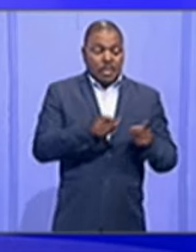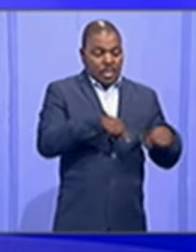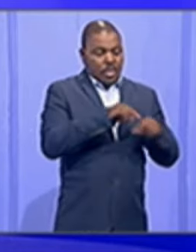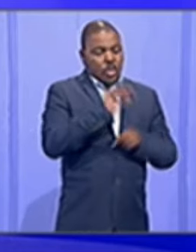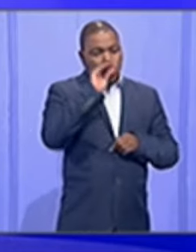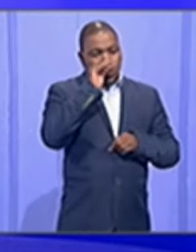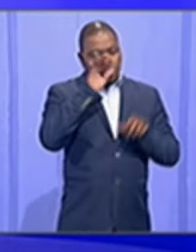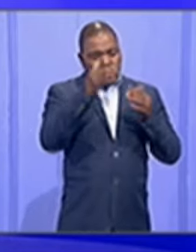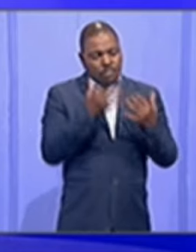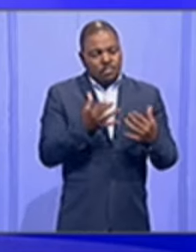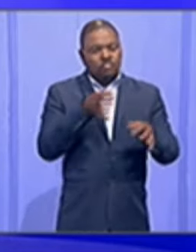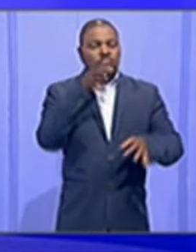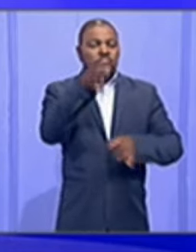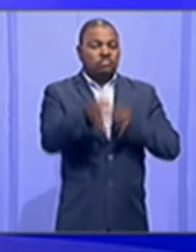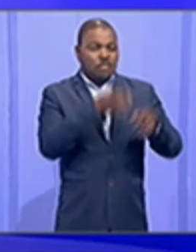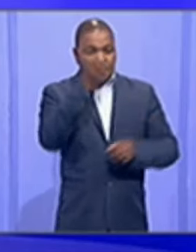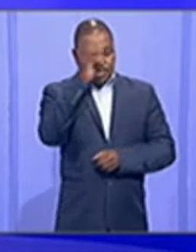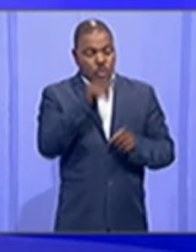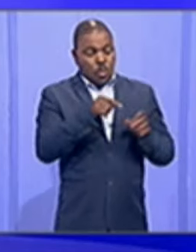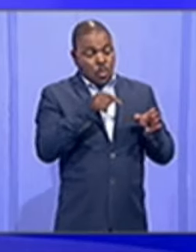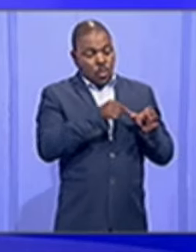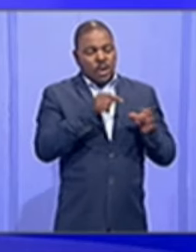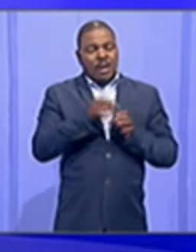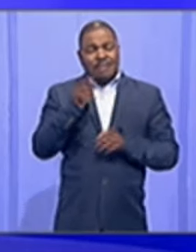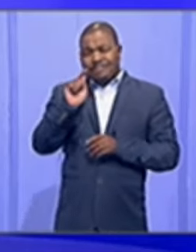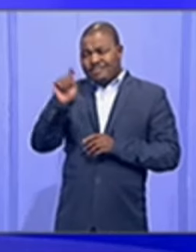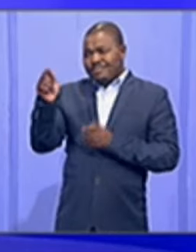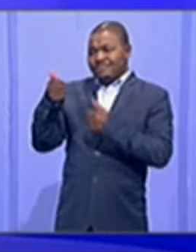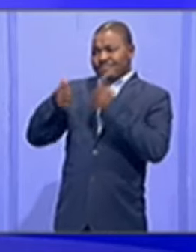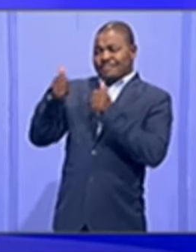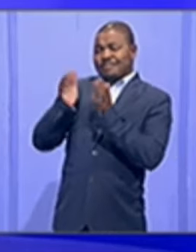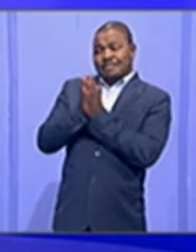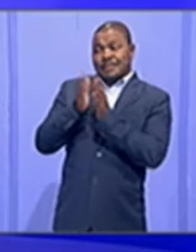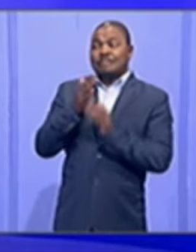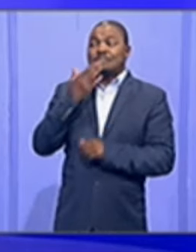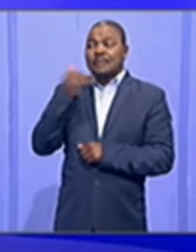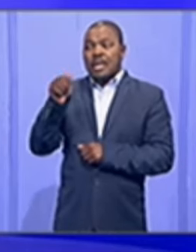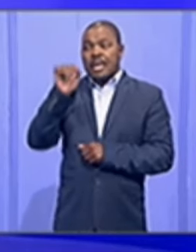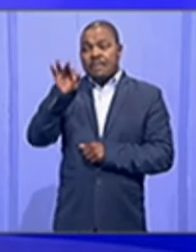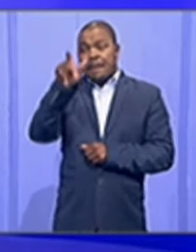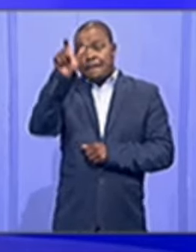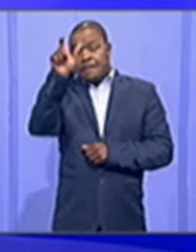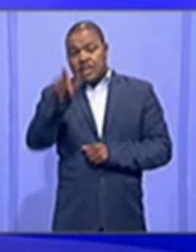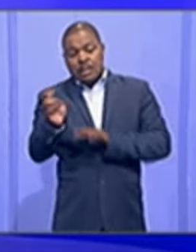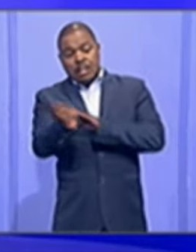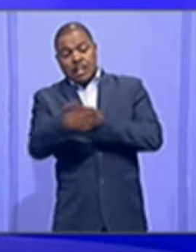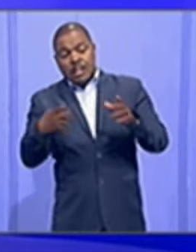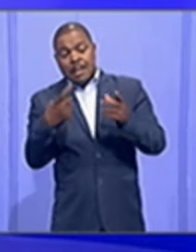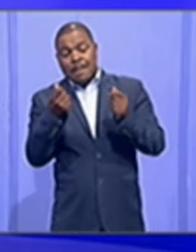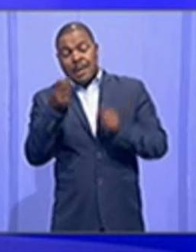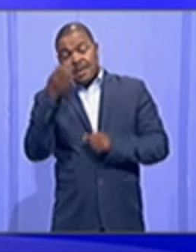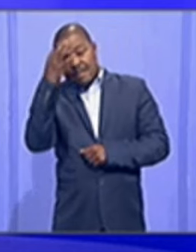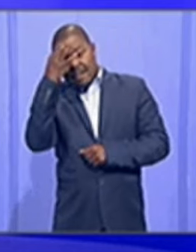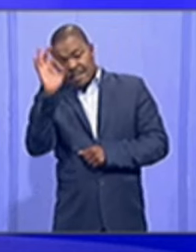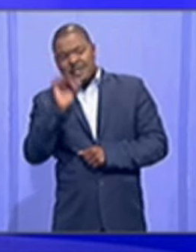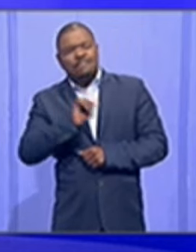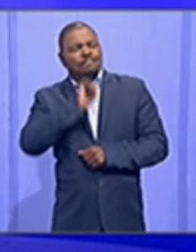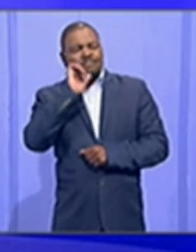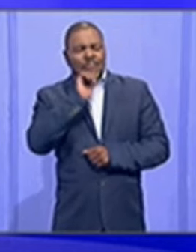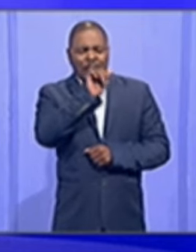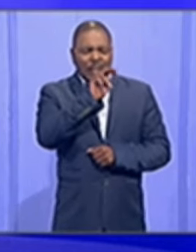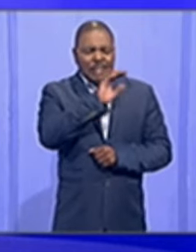Pretoria gomme ipileditše go bahlankedi go tšea magato kgatlhanong le motho mang le mang yo a ka hwetša go a utswetša mmušo le ge e ka ba e le maloko